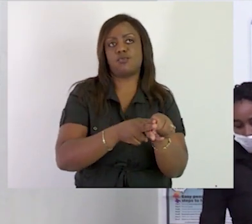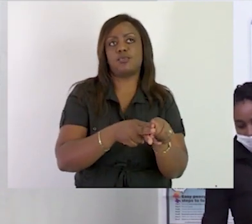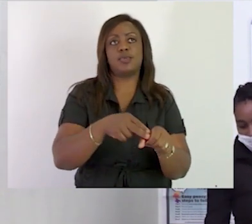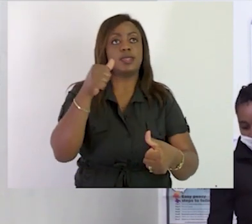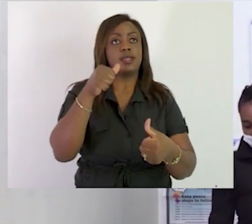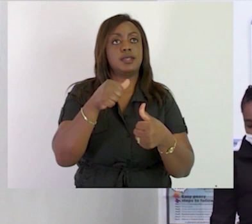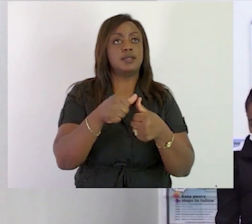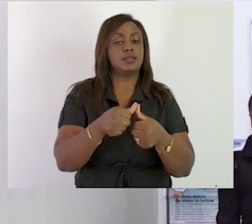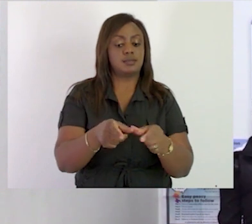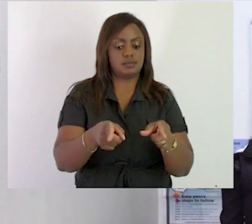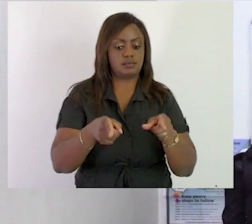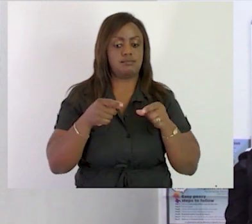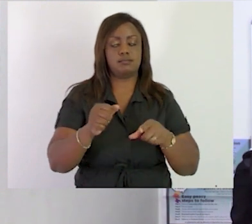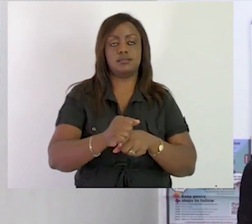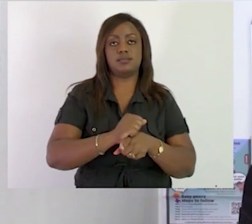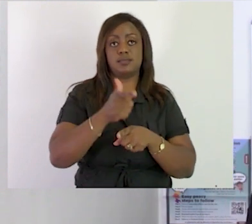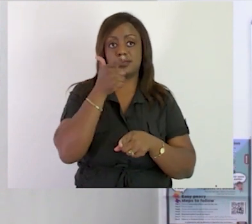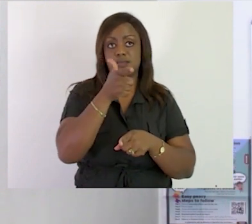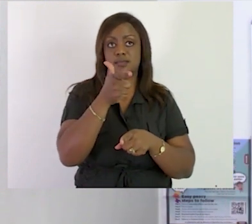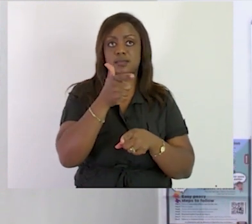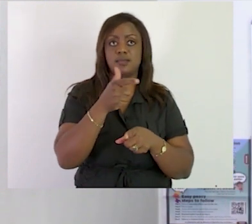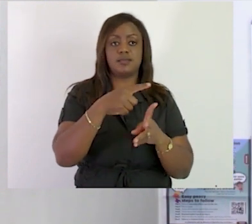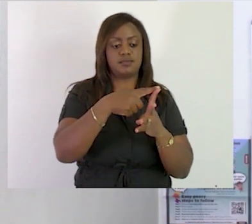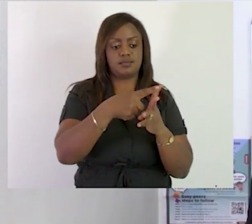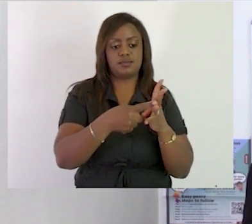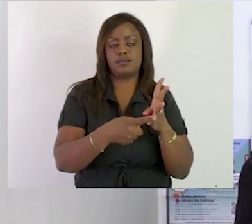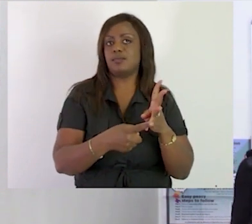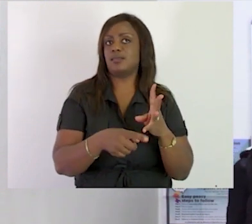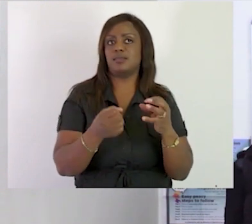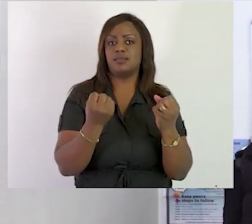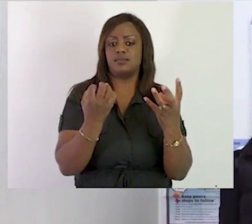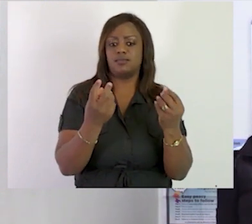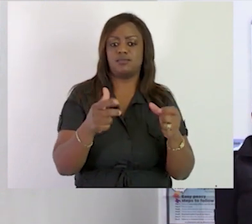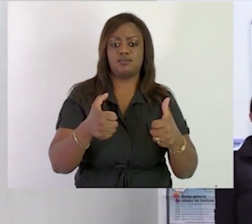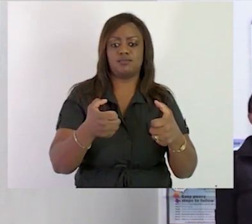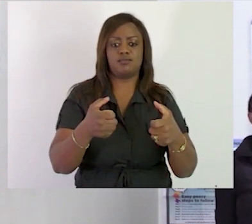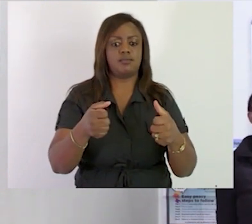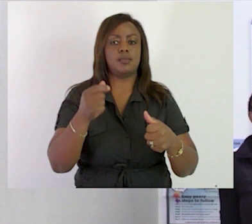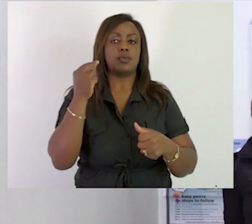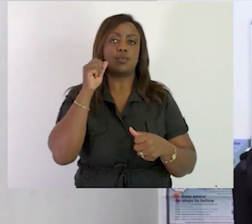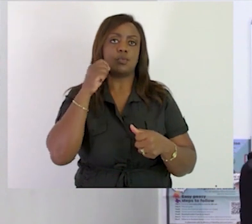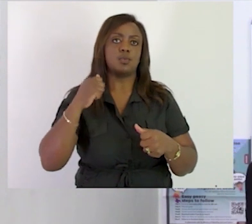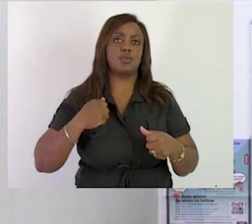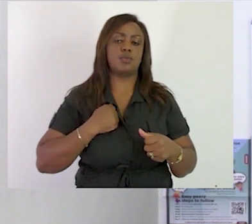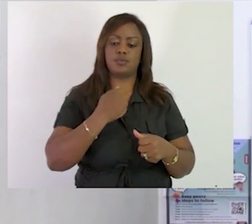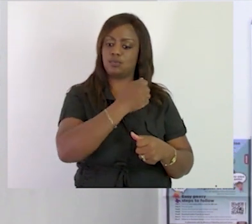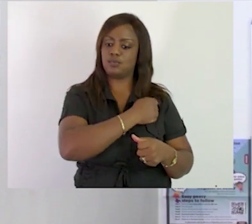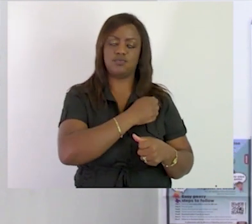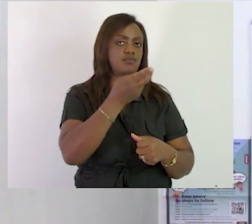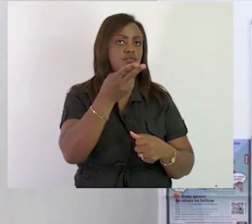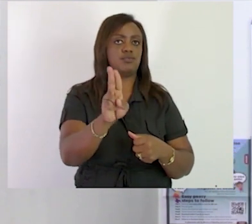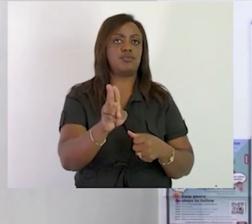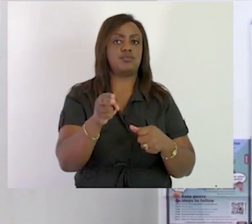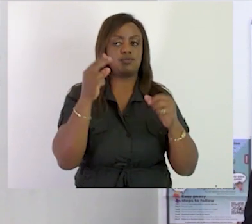risky sexual practices are sex without a condom, multiple sexual partners, sugar daddies and sugar mummies,